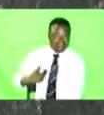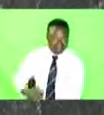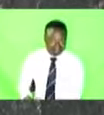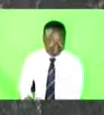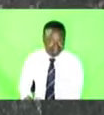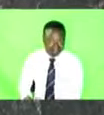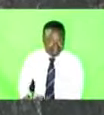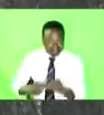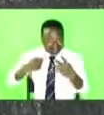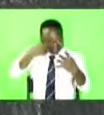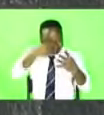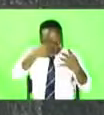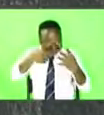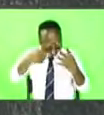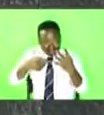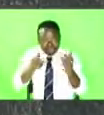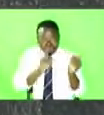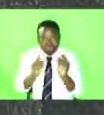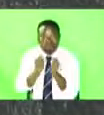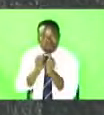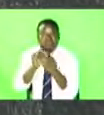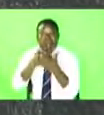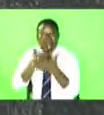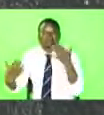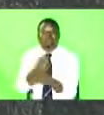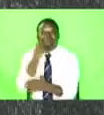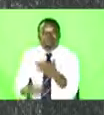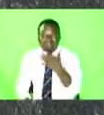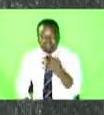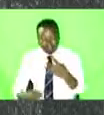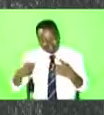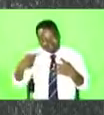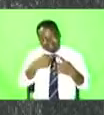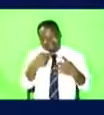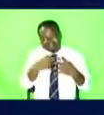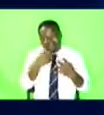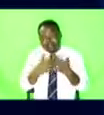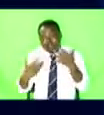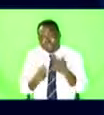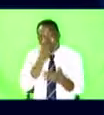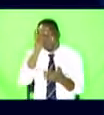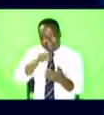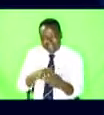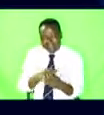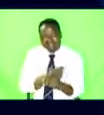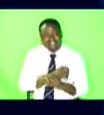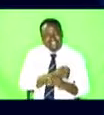we ought to do with the gospel. Number one, the gospel ought to be preserved.